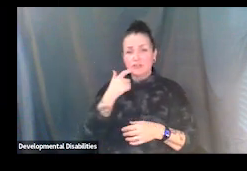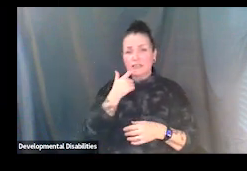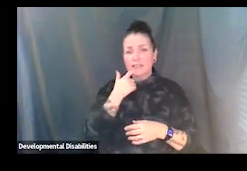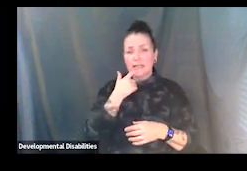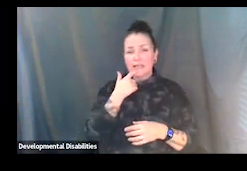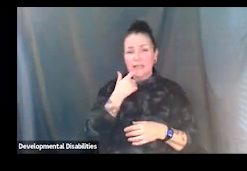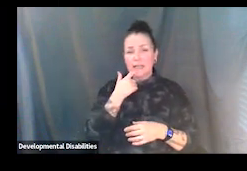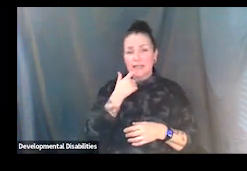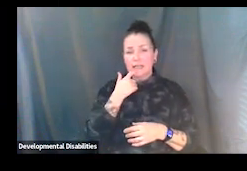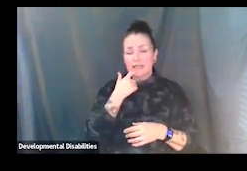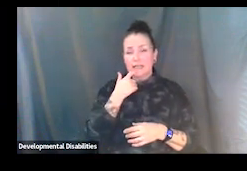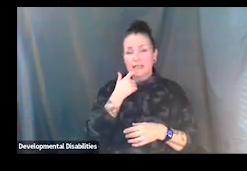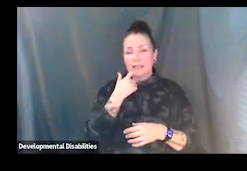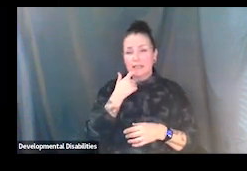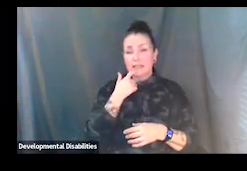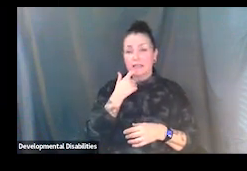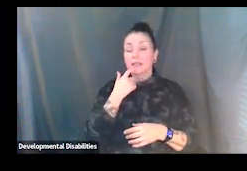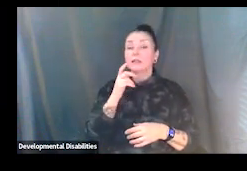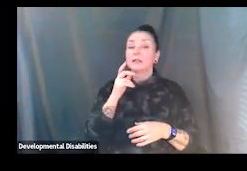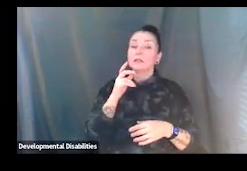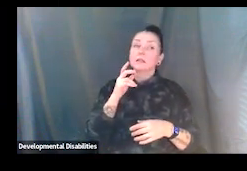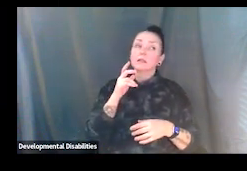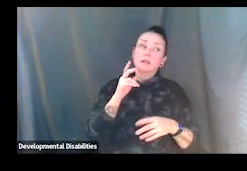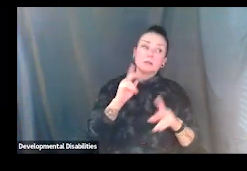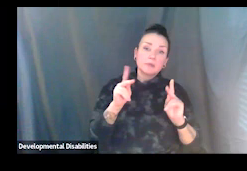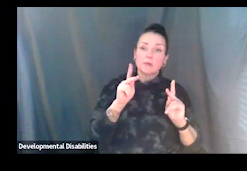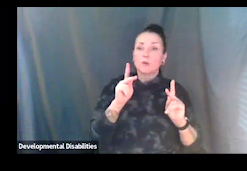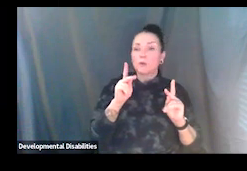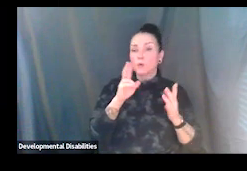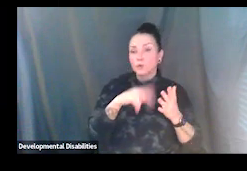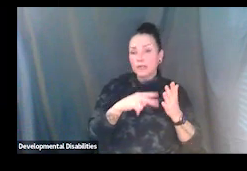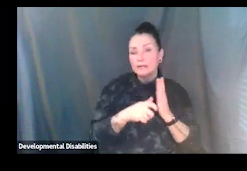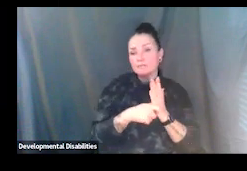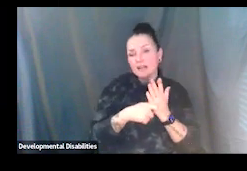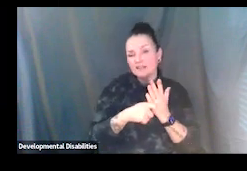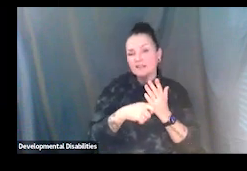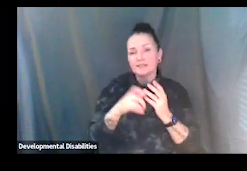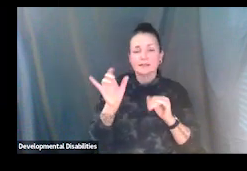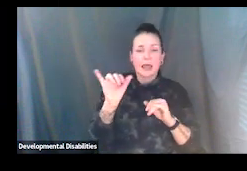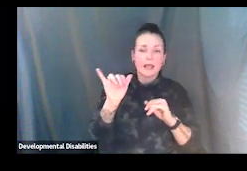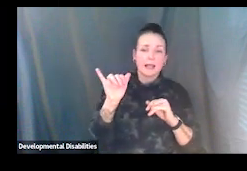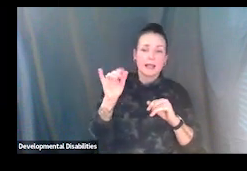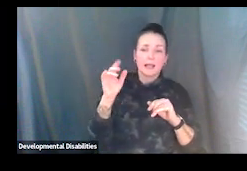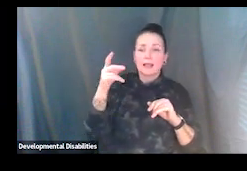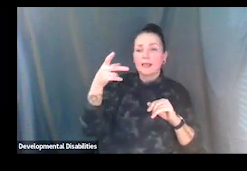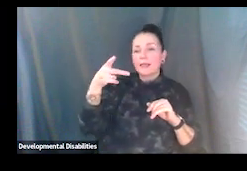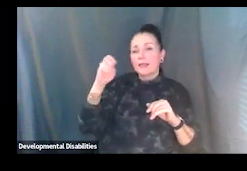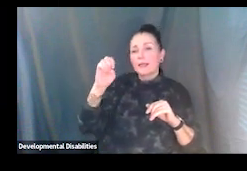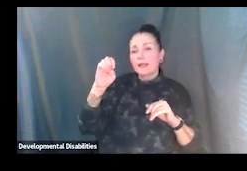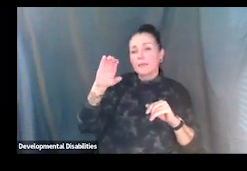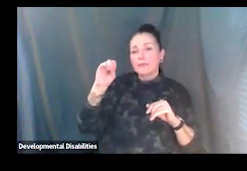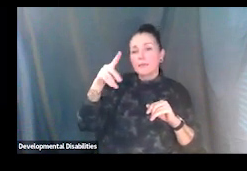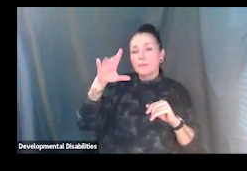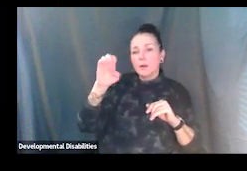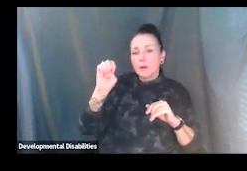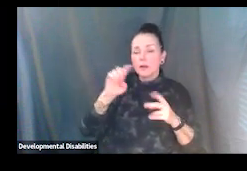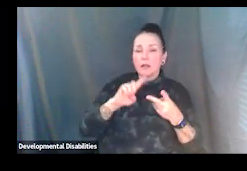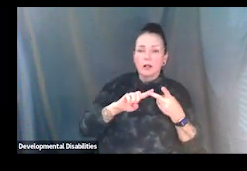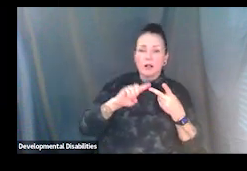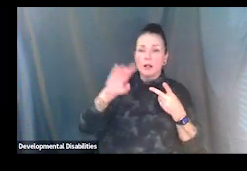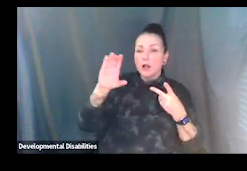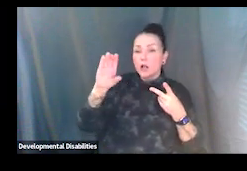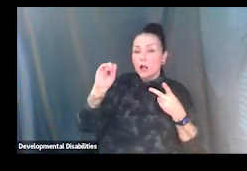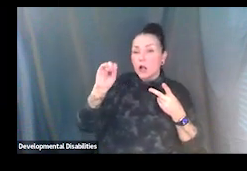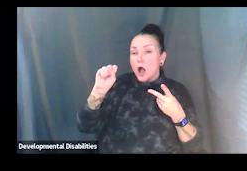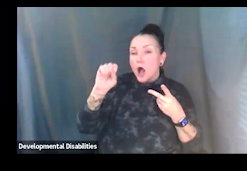People Magazine or Us Weekly or In Touch or Cosmo or Glamour, because there's always some new medical treatment